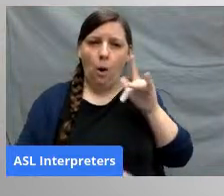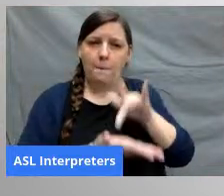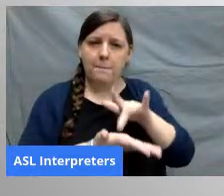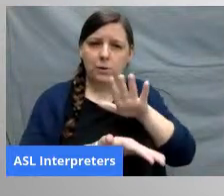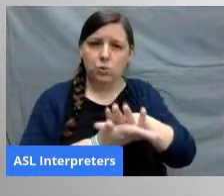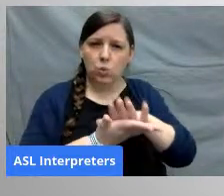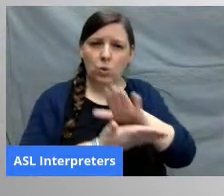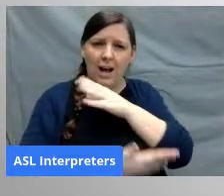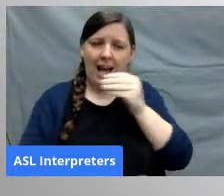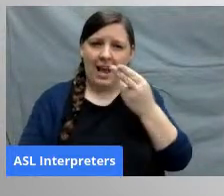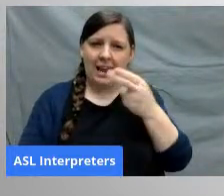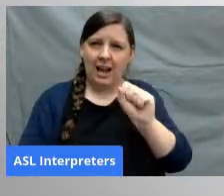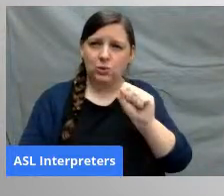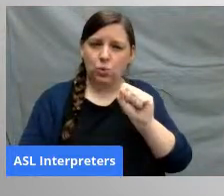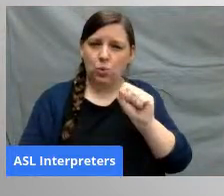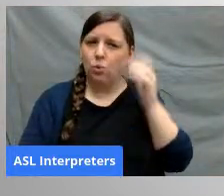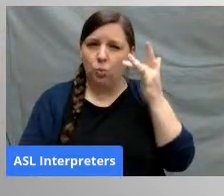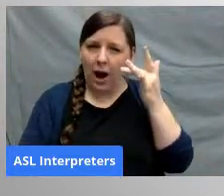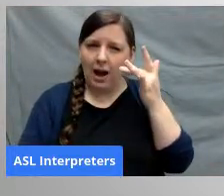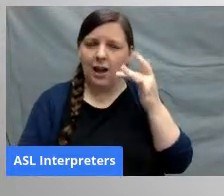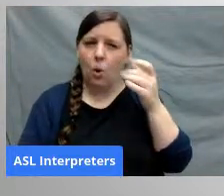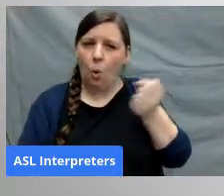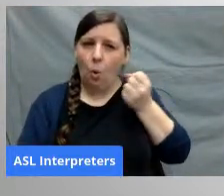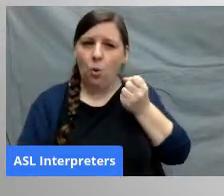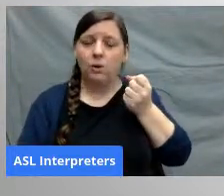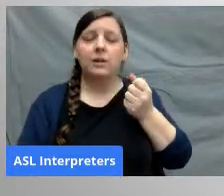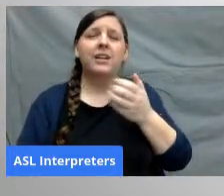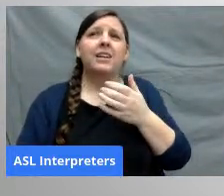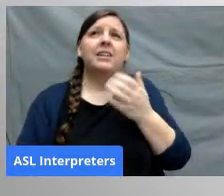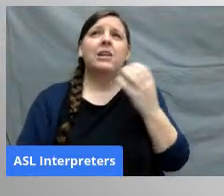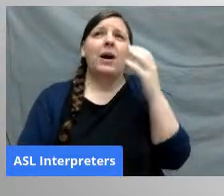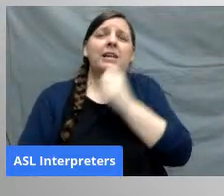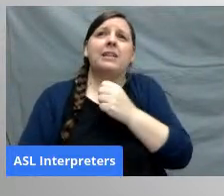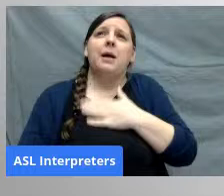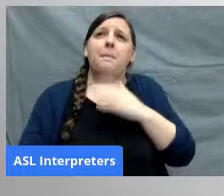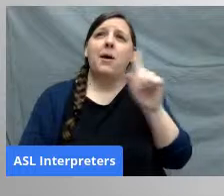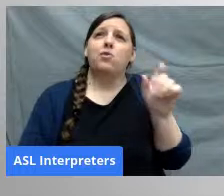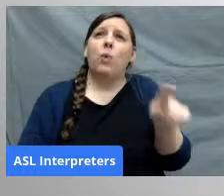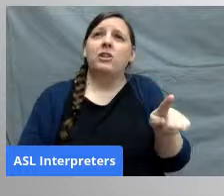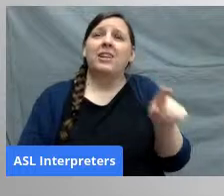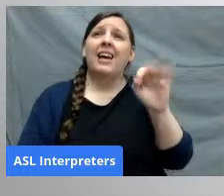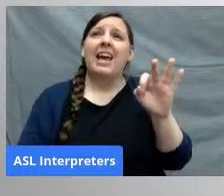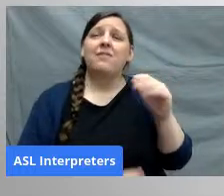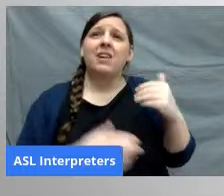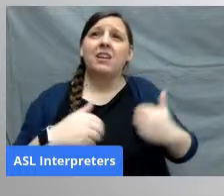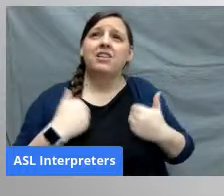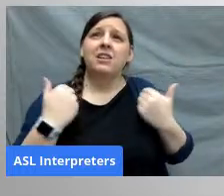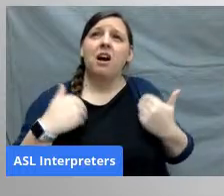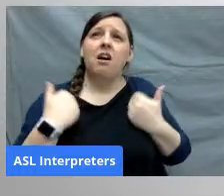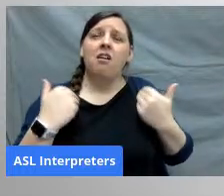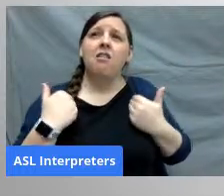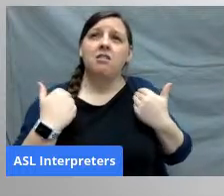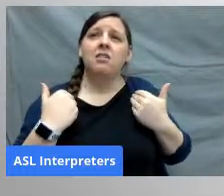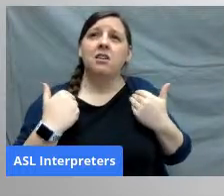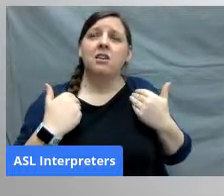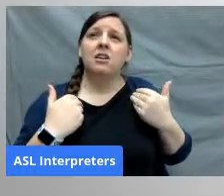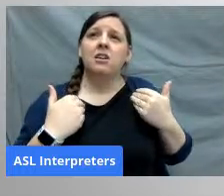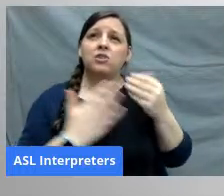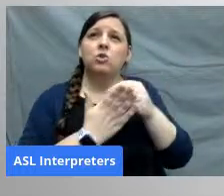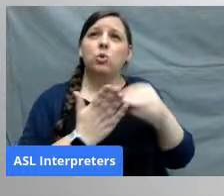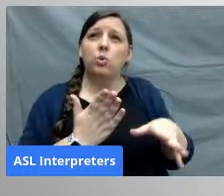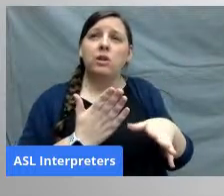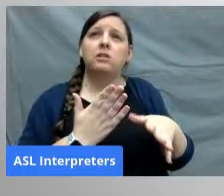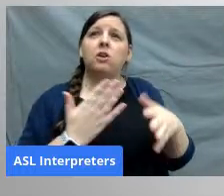So I guess my question is, if the earlier, if the younger students are phasing